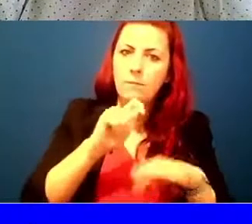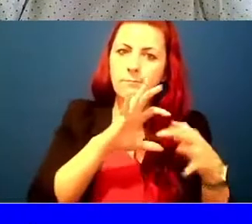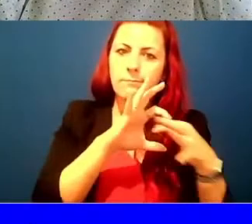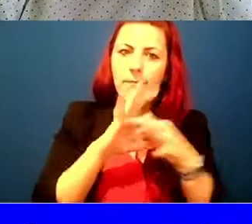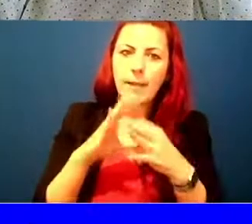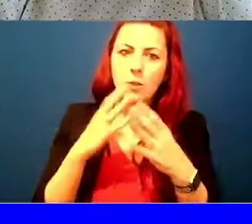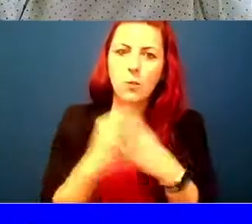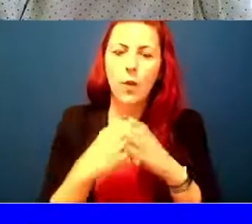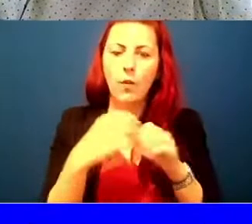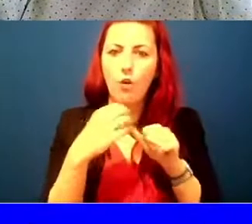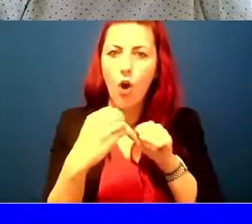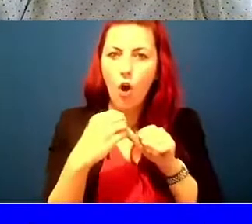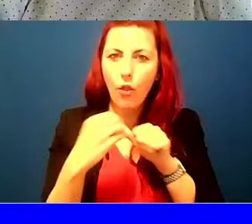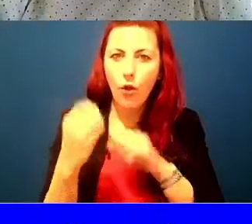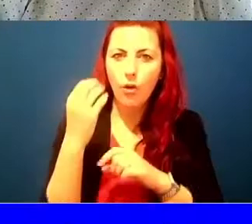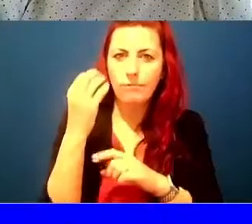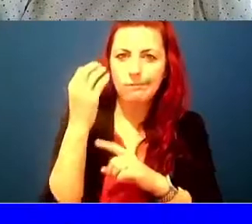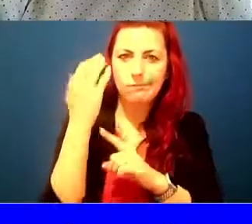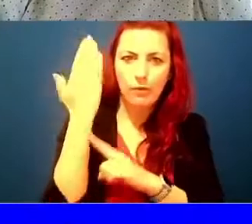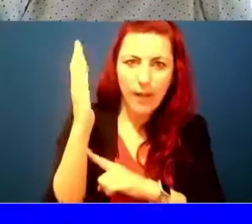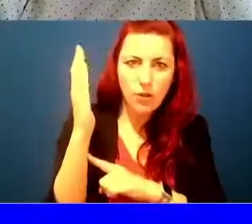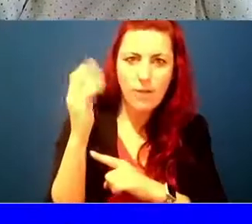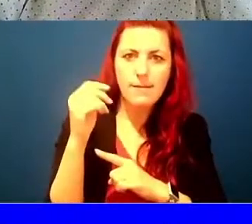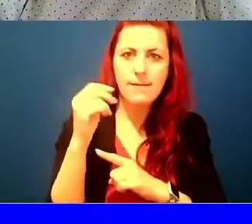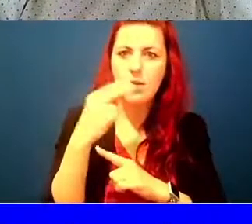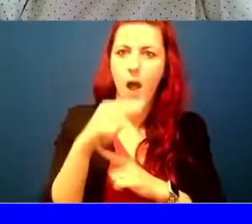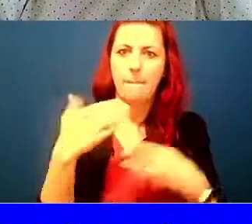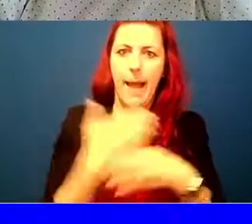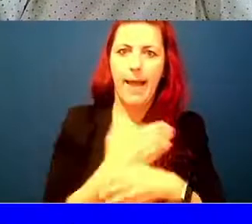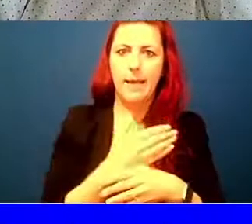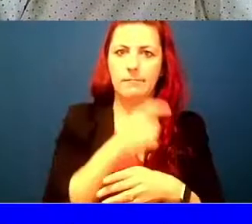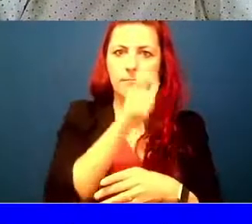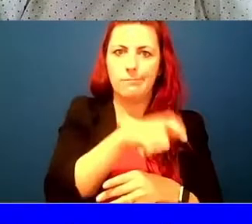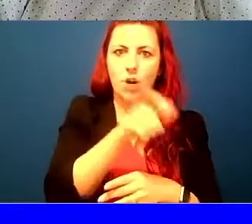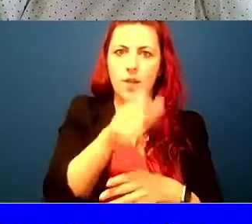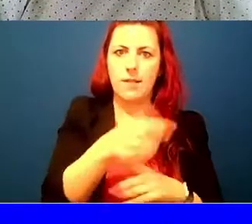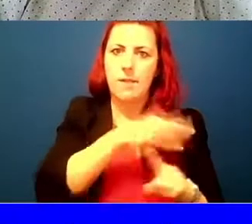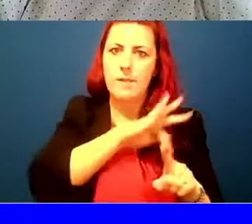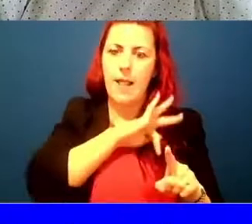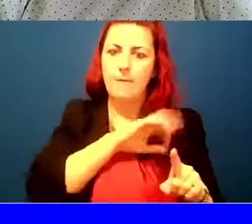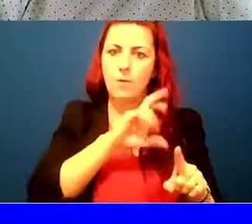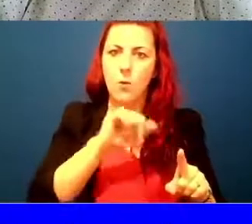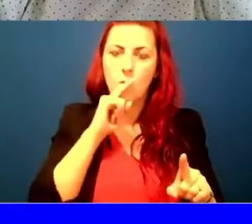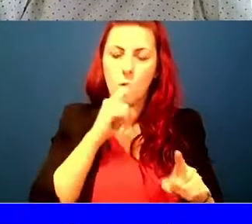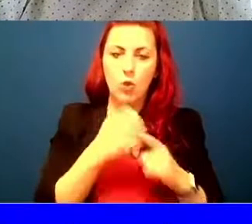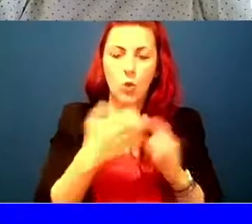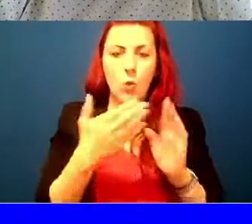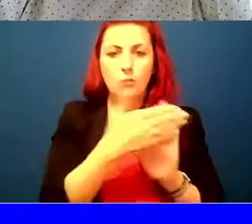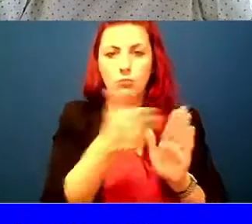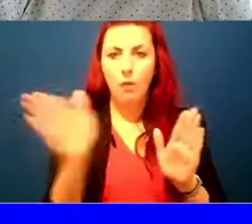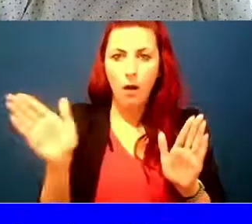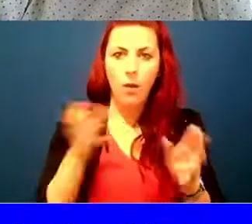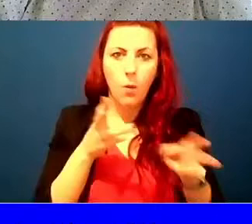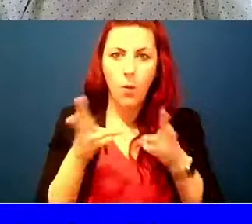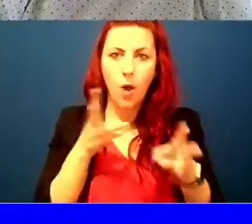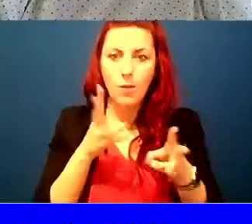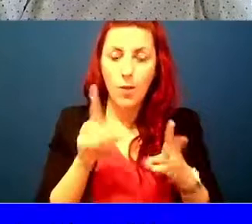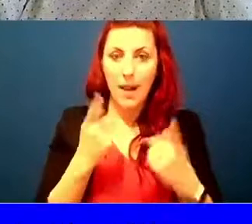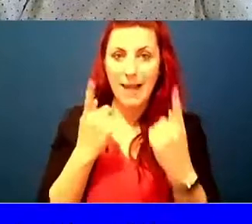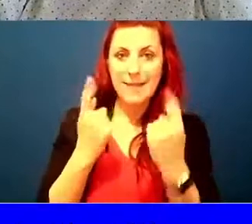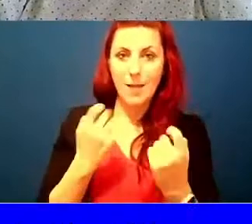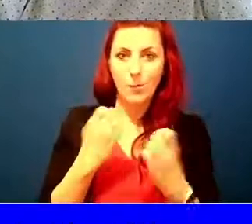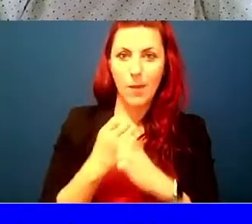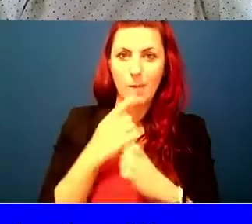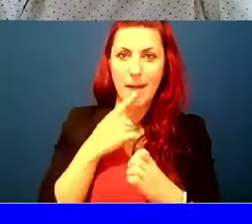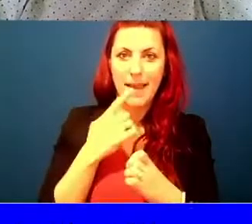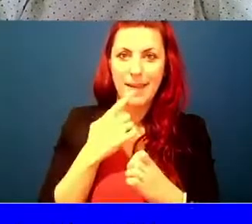other professionals as opposed to people themselves. But just it's a huge breadth of work. It was only when I sat down with my colleagues to look at it,